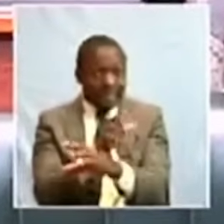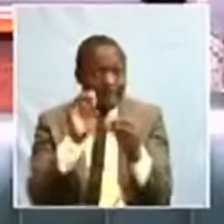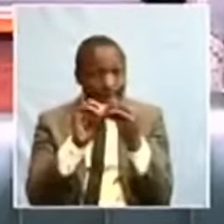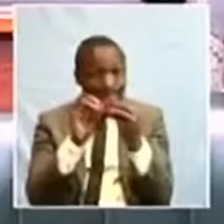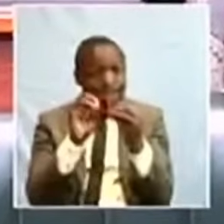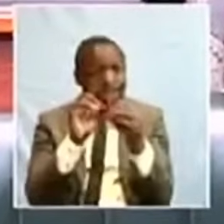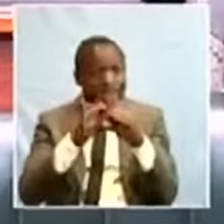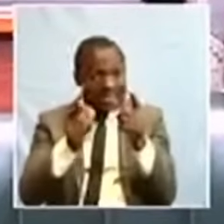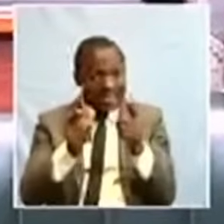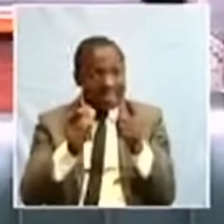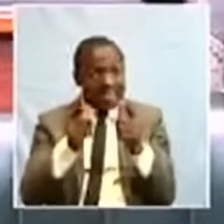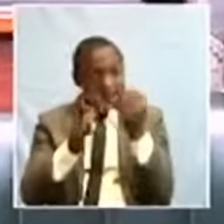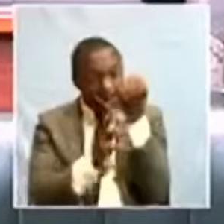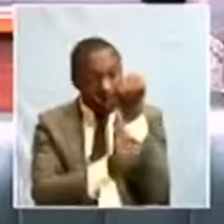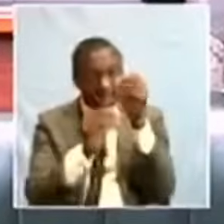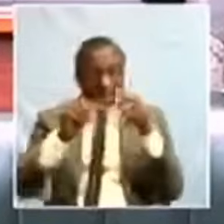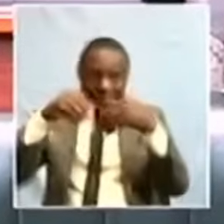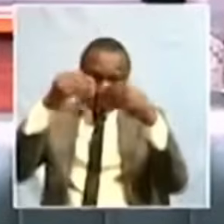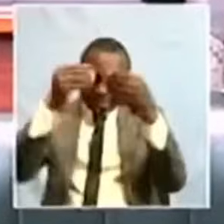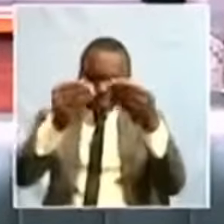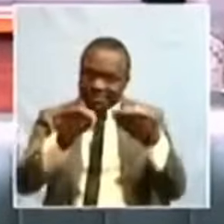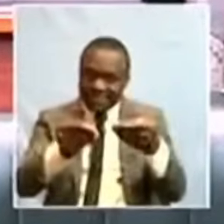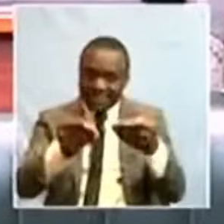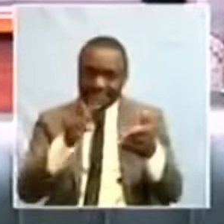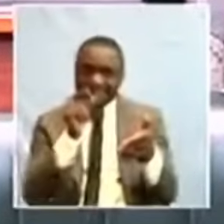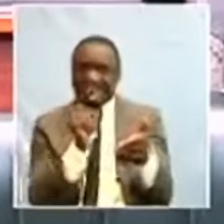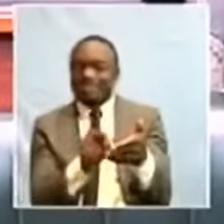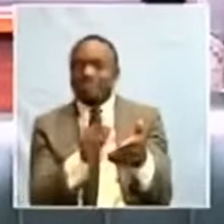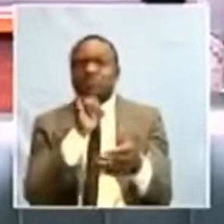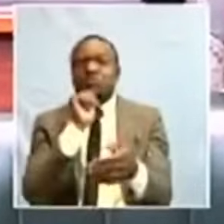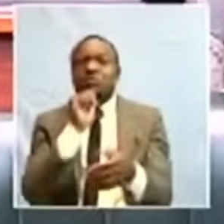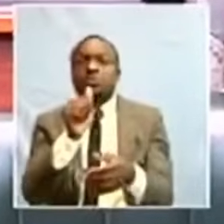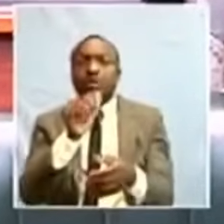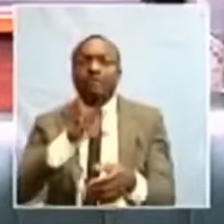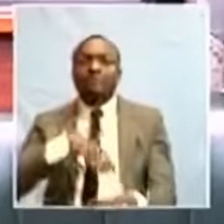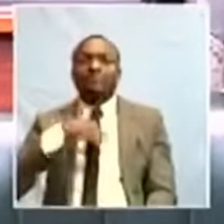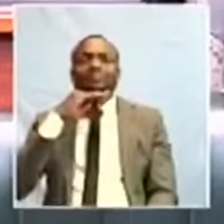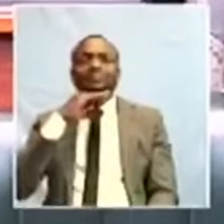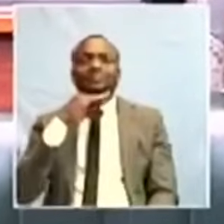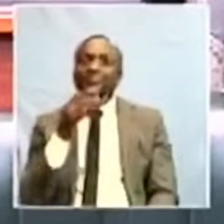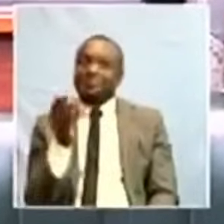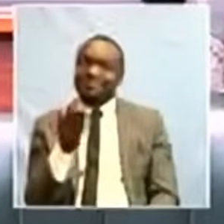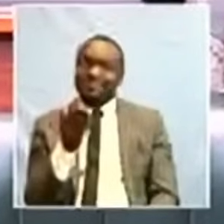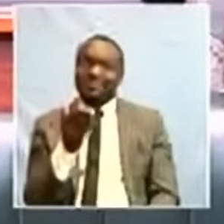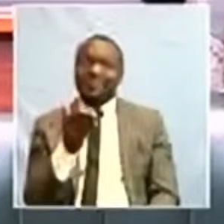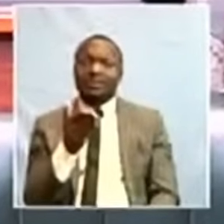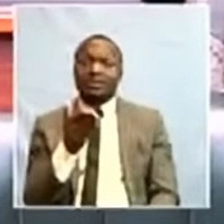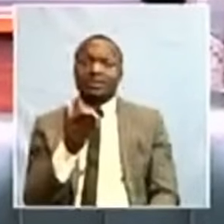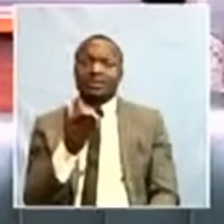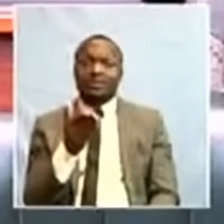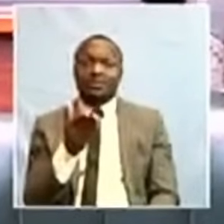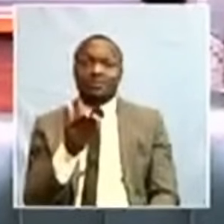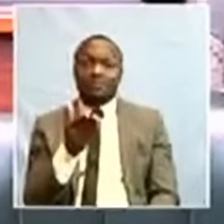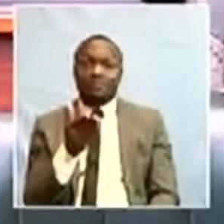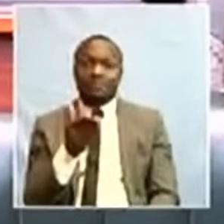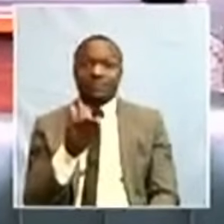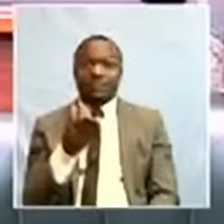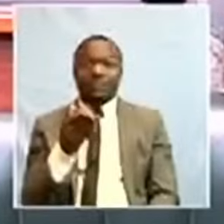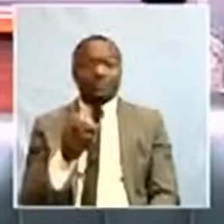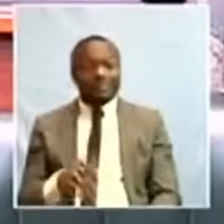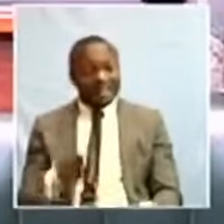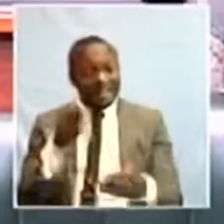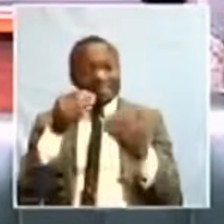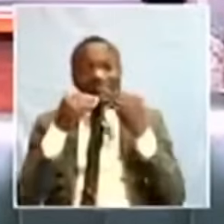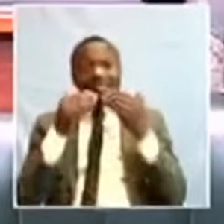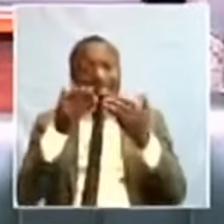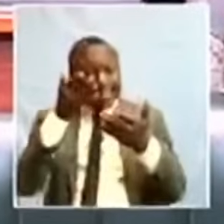the maize allocated is not enough to go around. Thank you. And